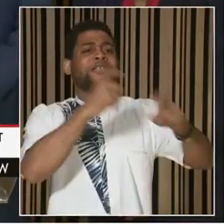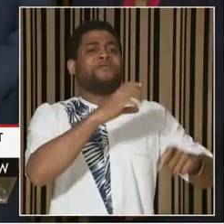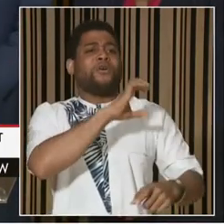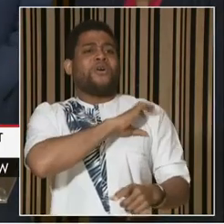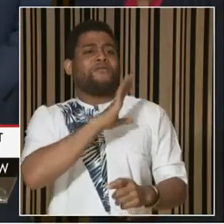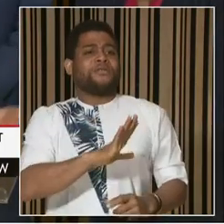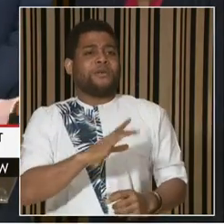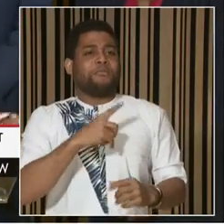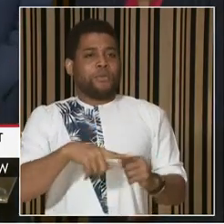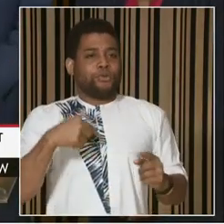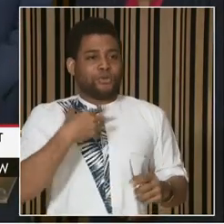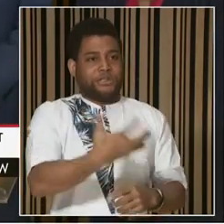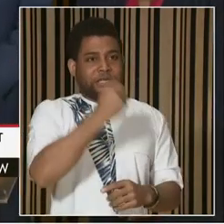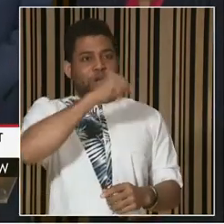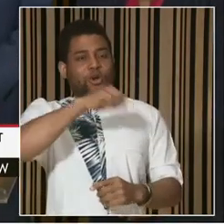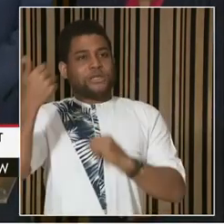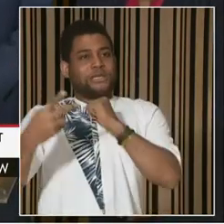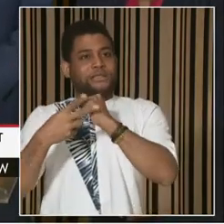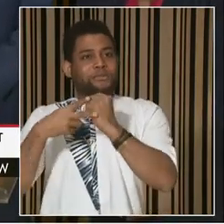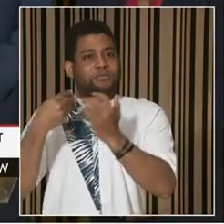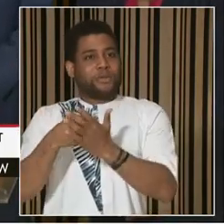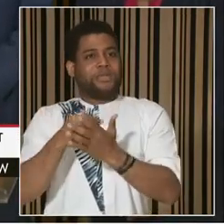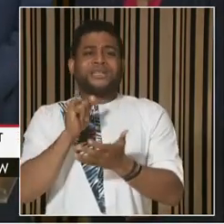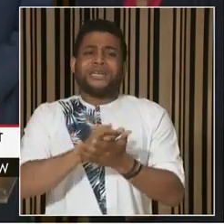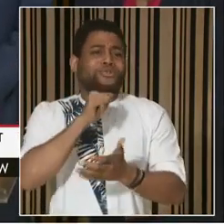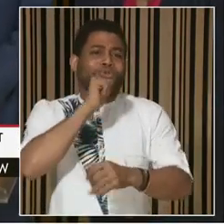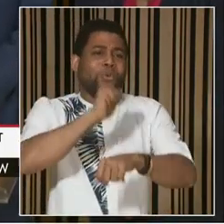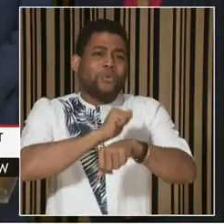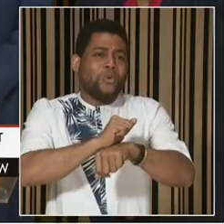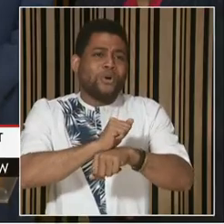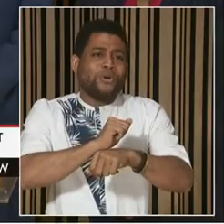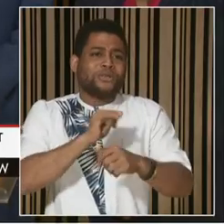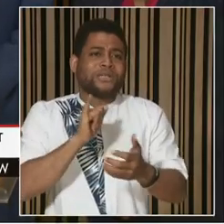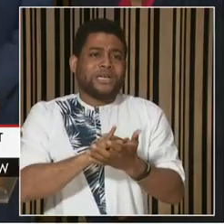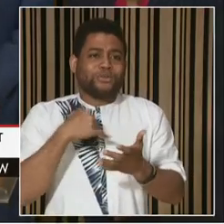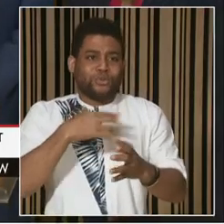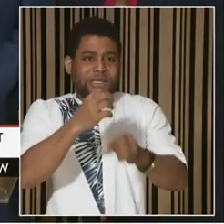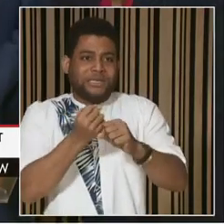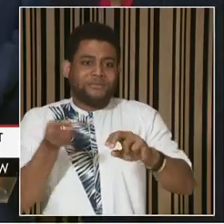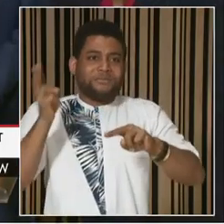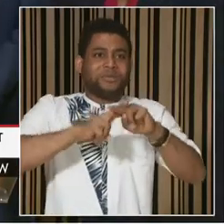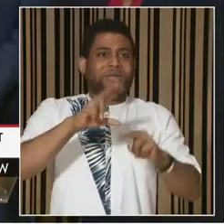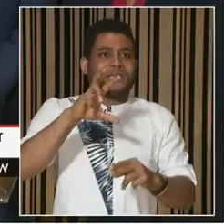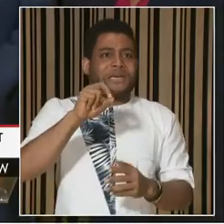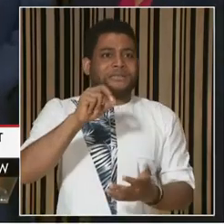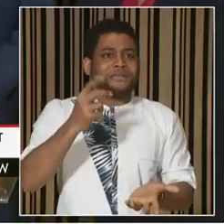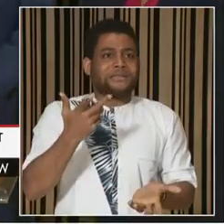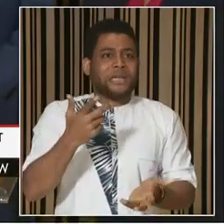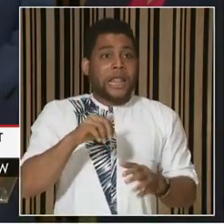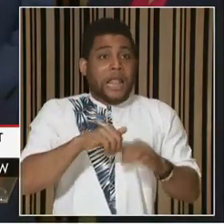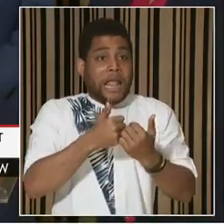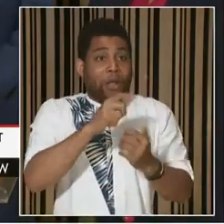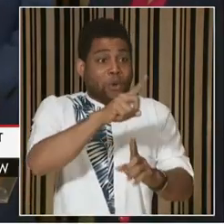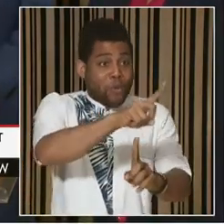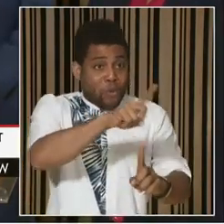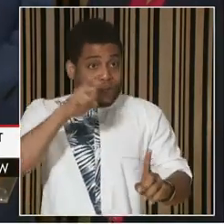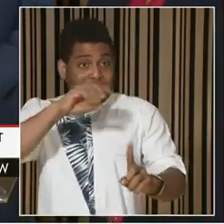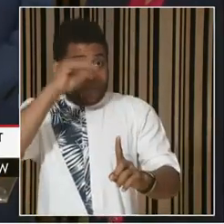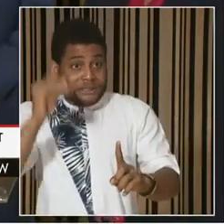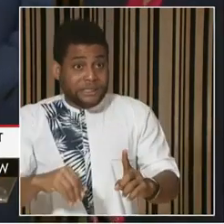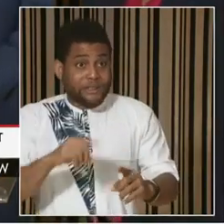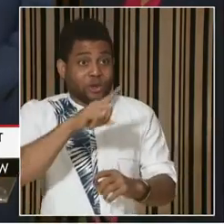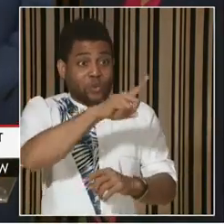the retention dollars, because that won't work. That would only get us to 30. What gets us to 100 or 150